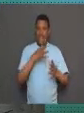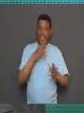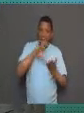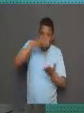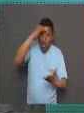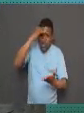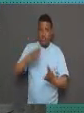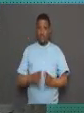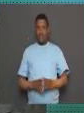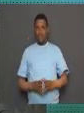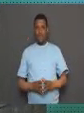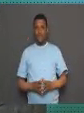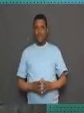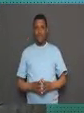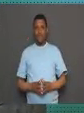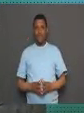education,